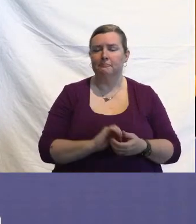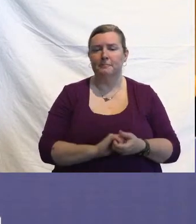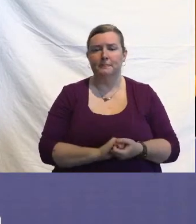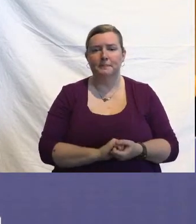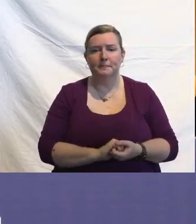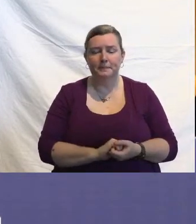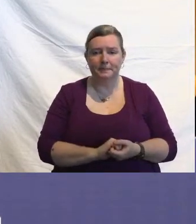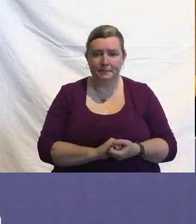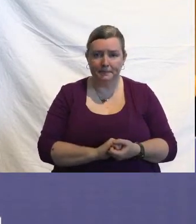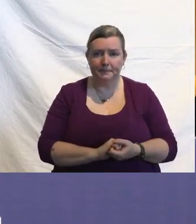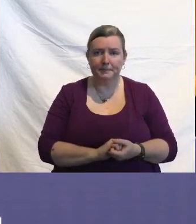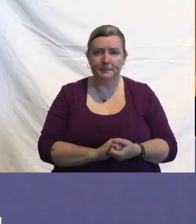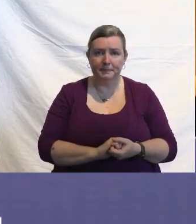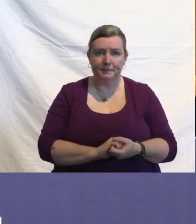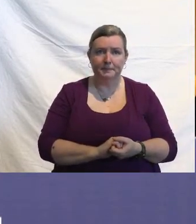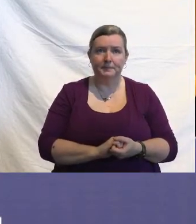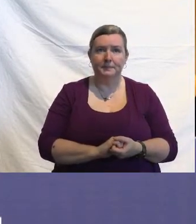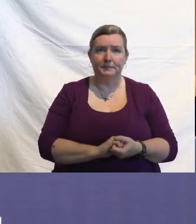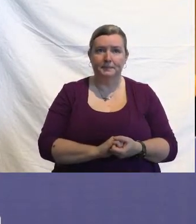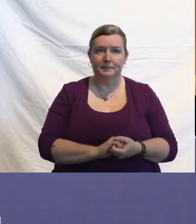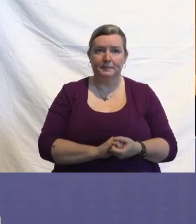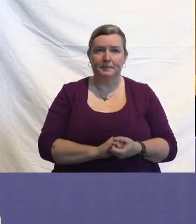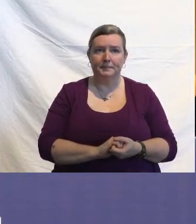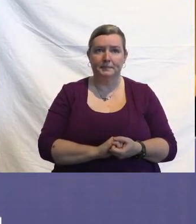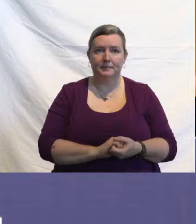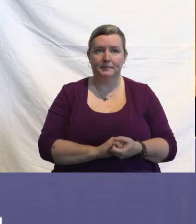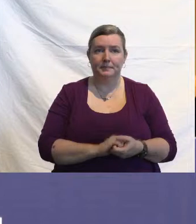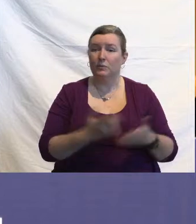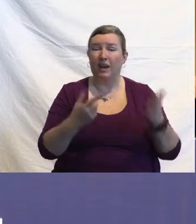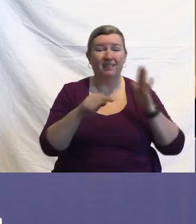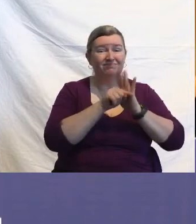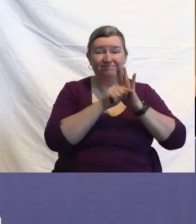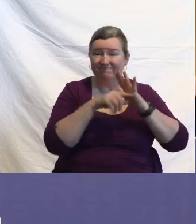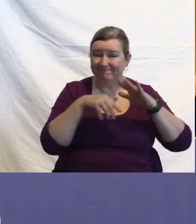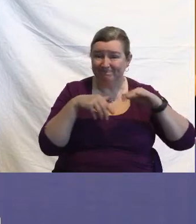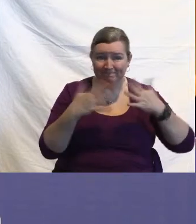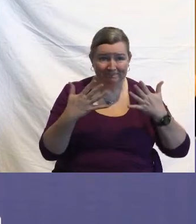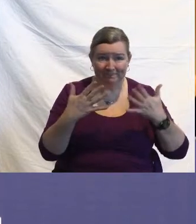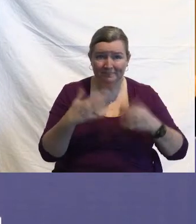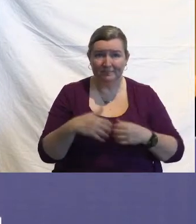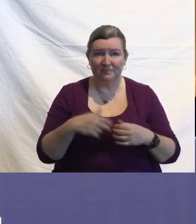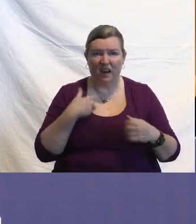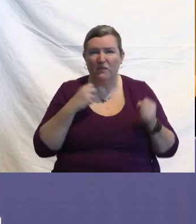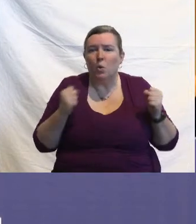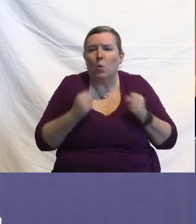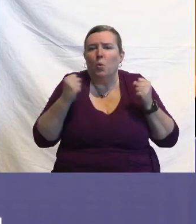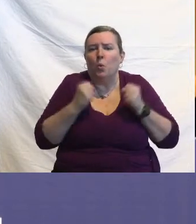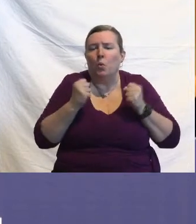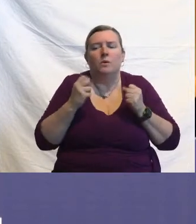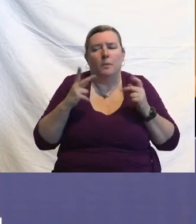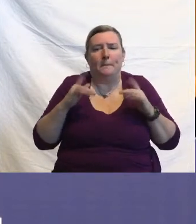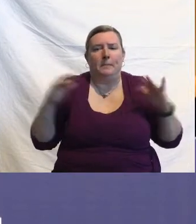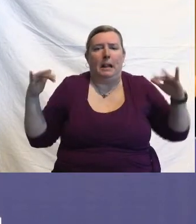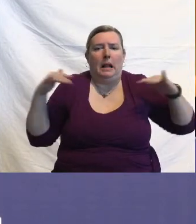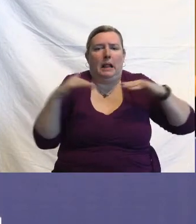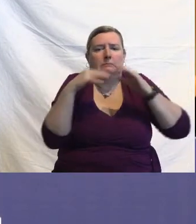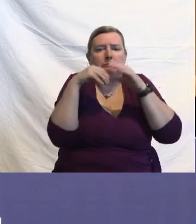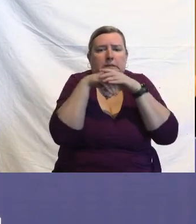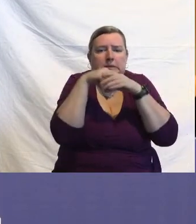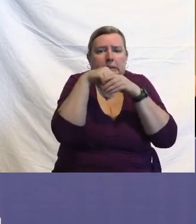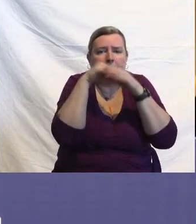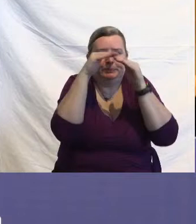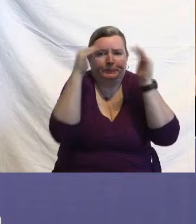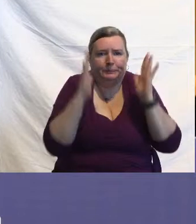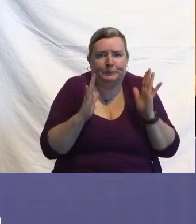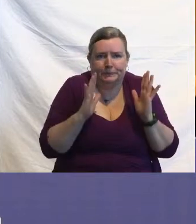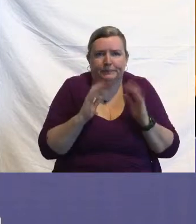What works against this? Inside more than outside, holidays, and the reason I did ask the question